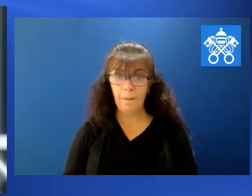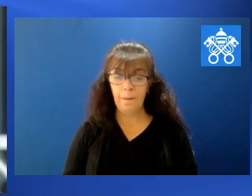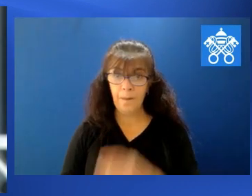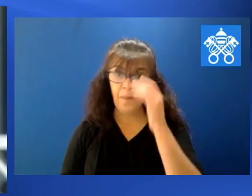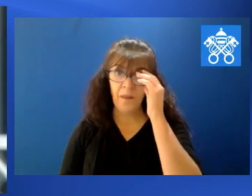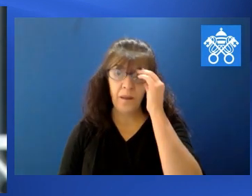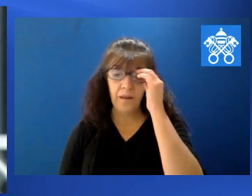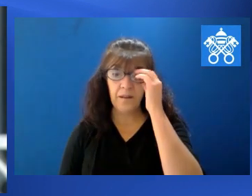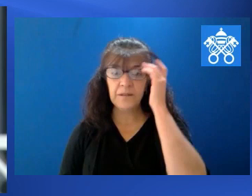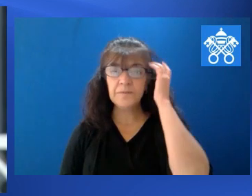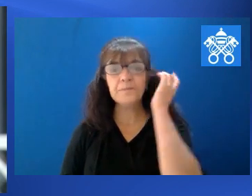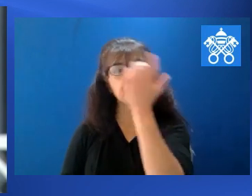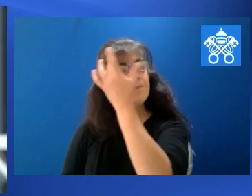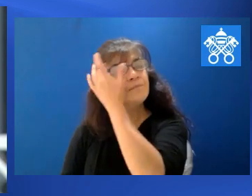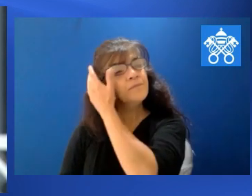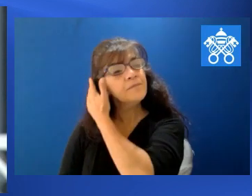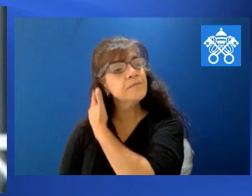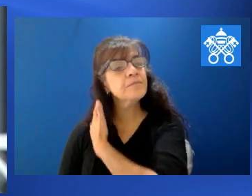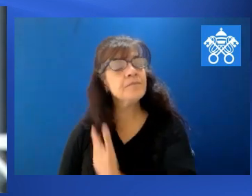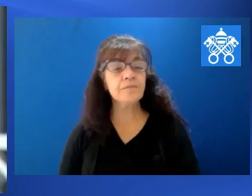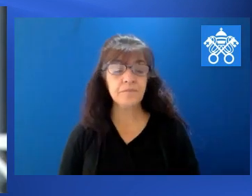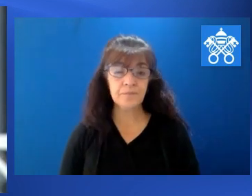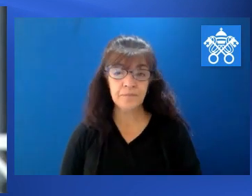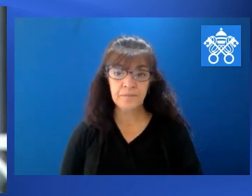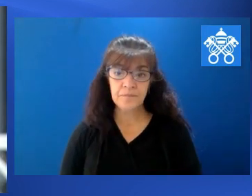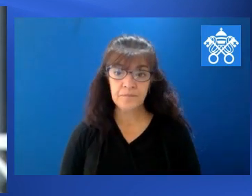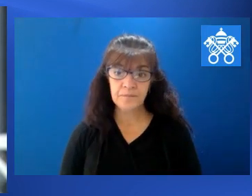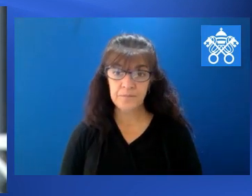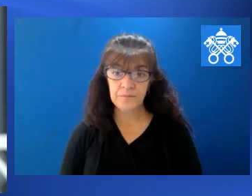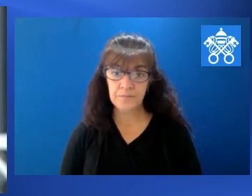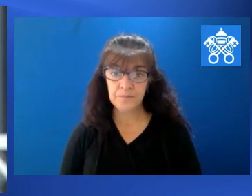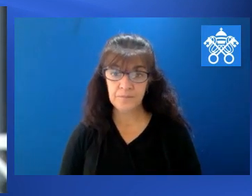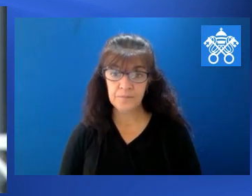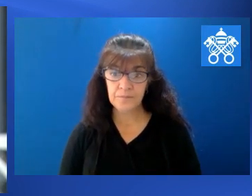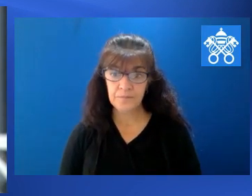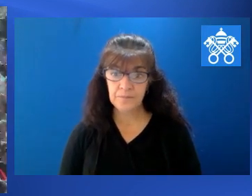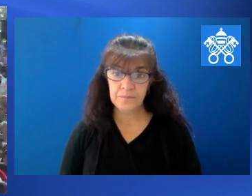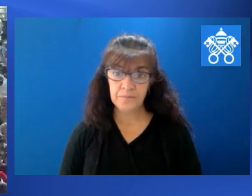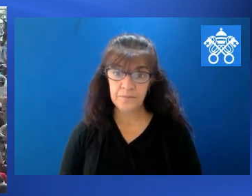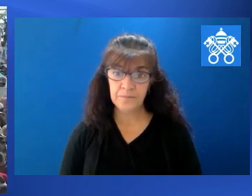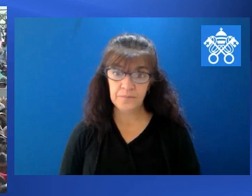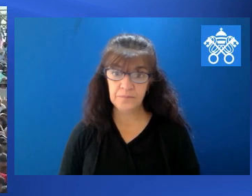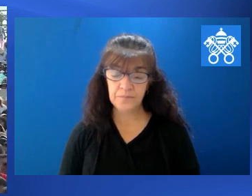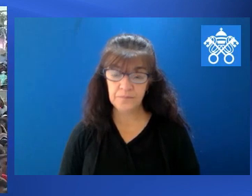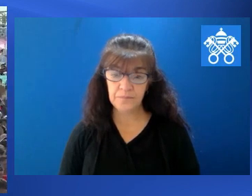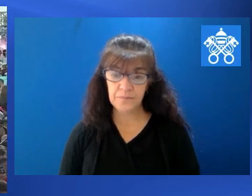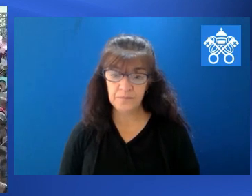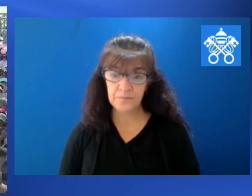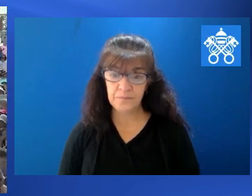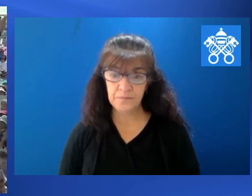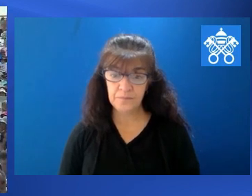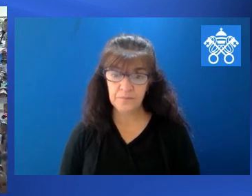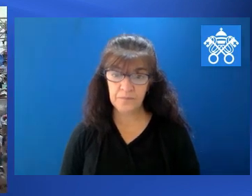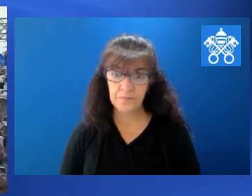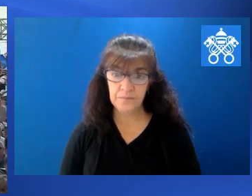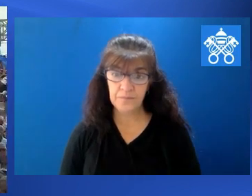soffrono per la povertà e la guerra in Ucraina. Vi benedico di cuore. Pope Francis